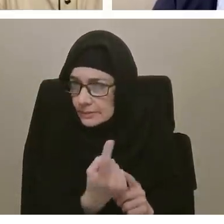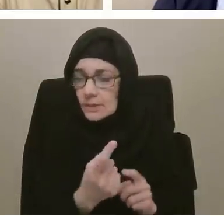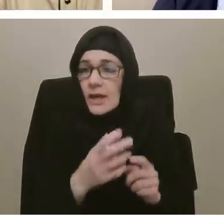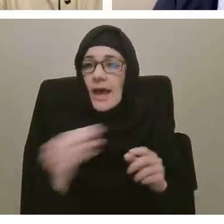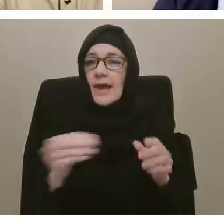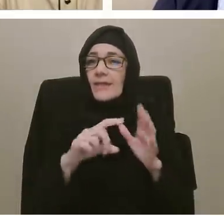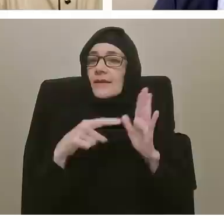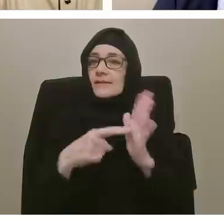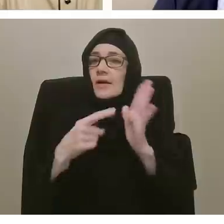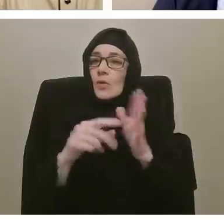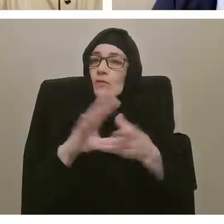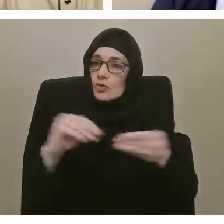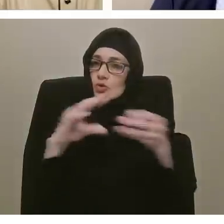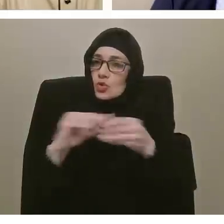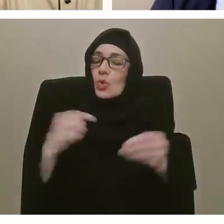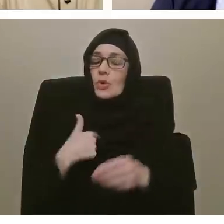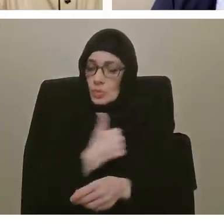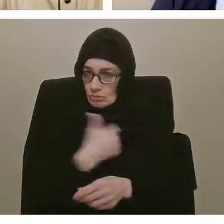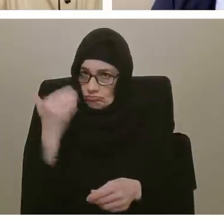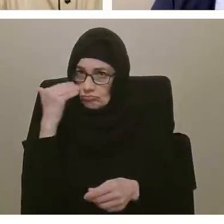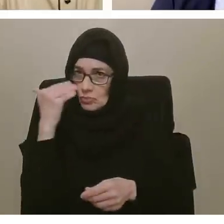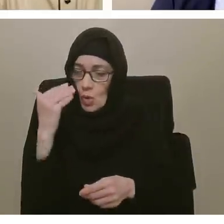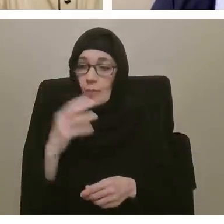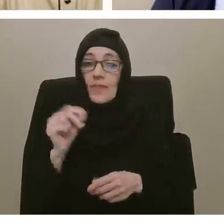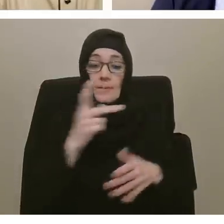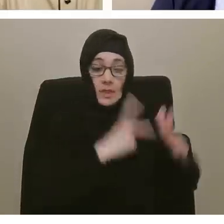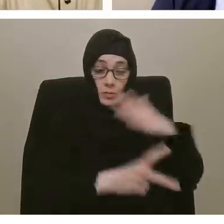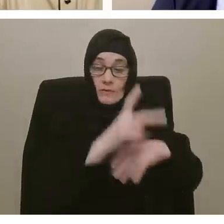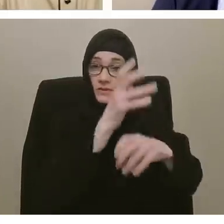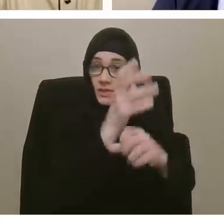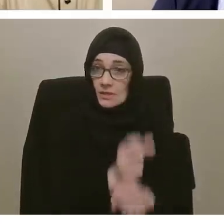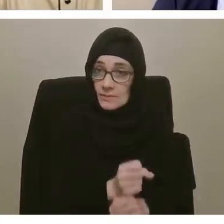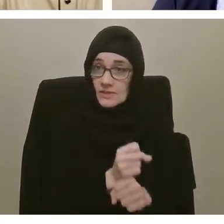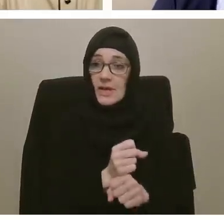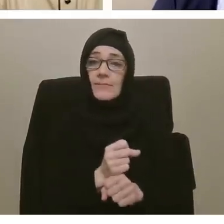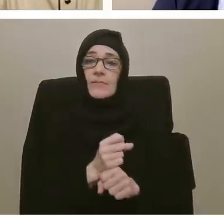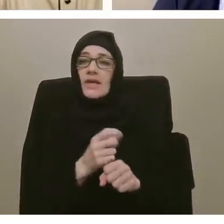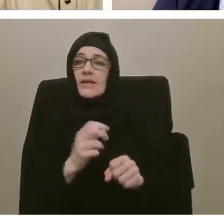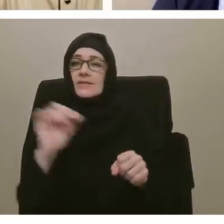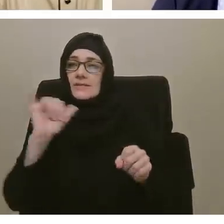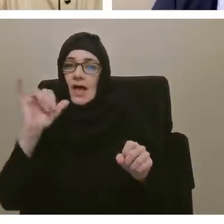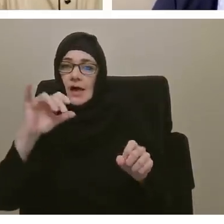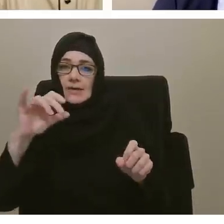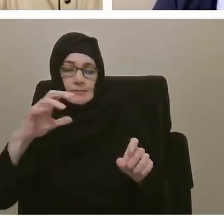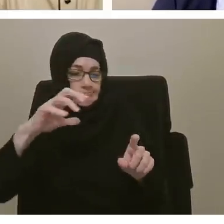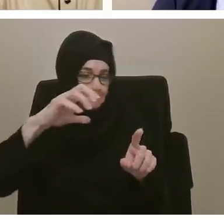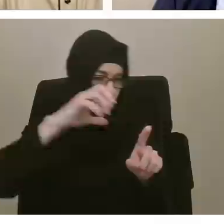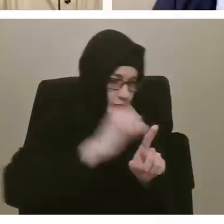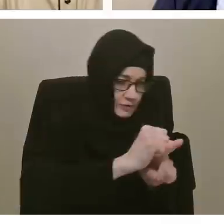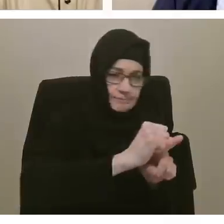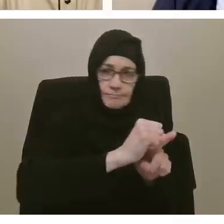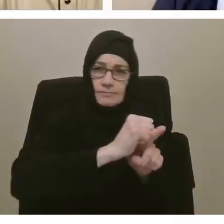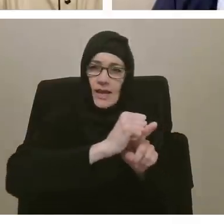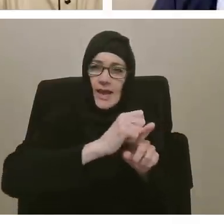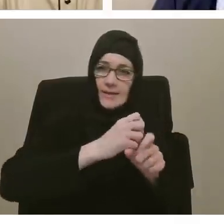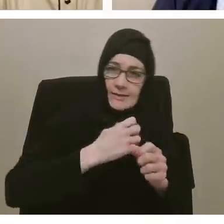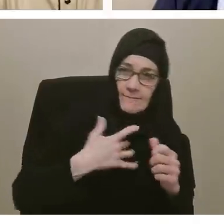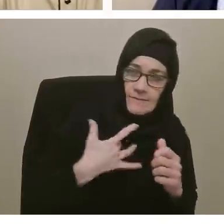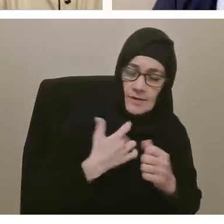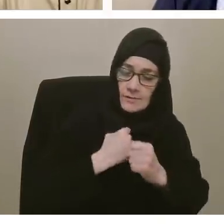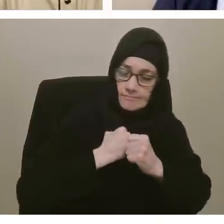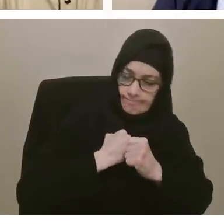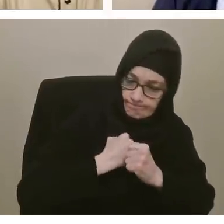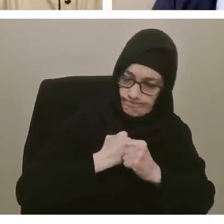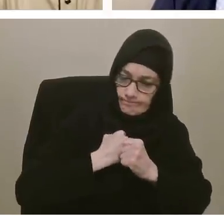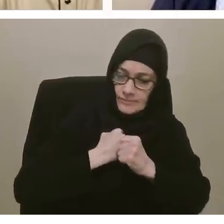so I won't repeat its details. But the Prophet sallallahu alaihi wasallam is grasped, and he's grabbed, and he's held, and he's constricted by